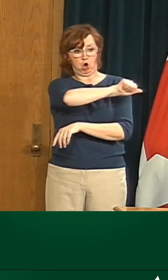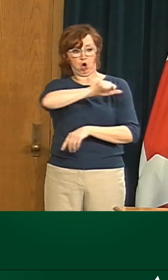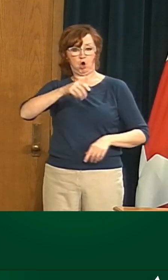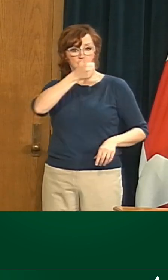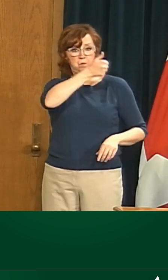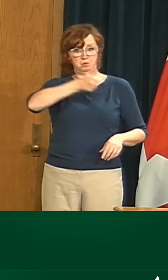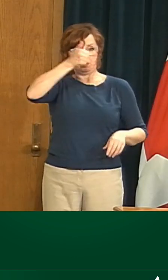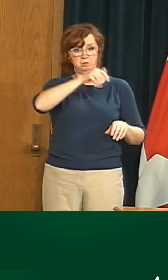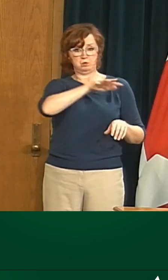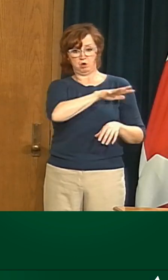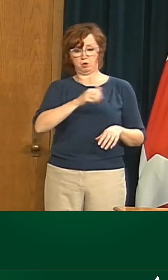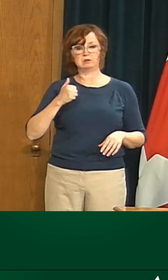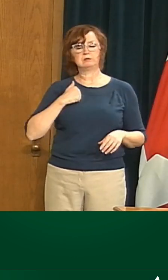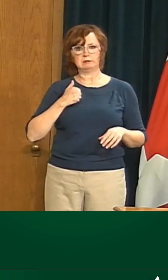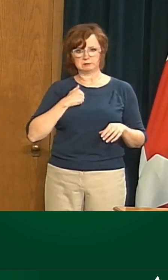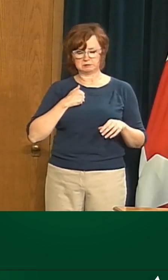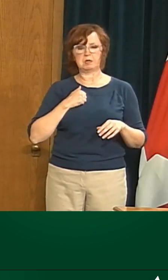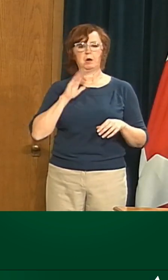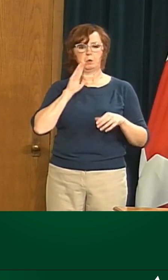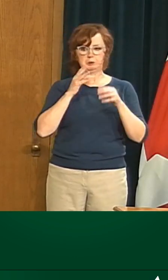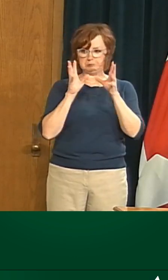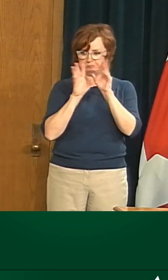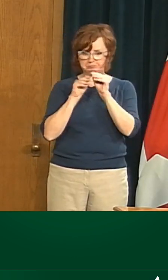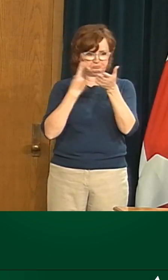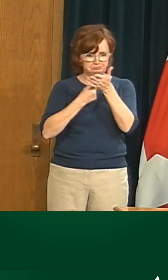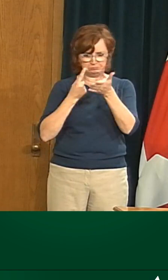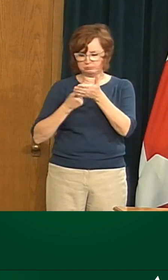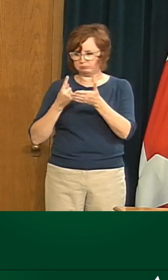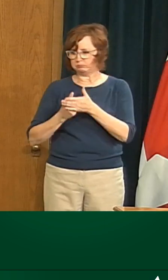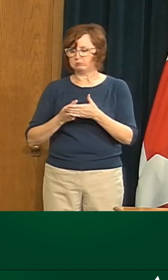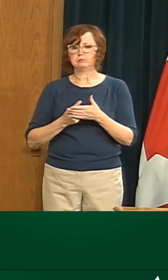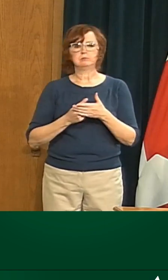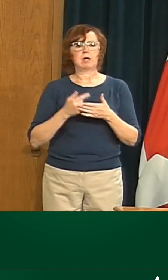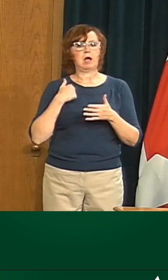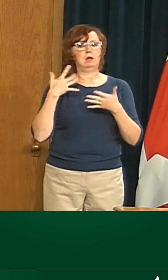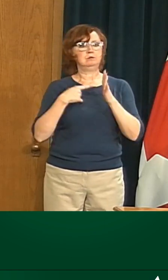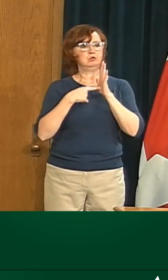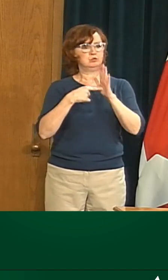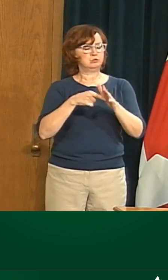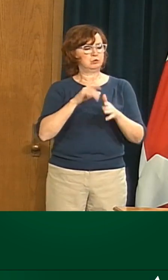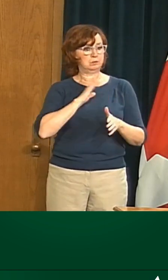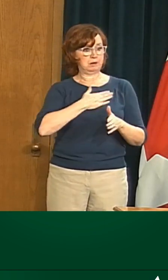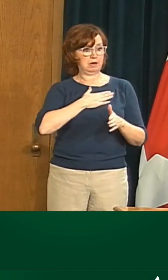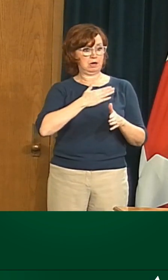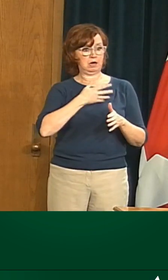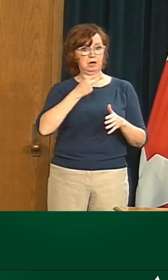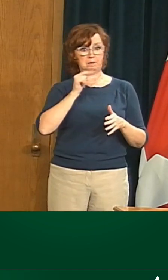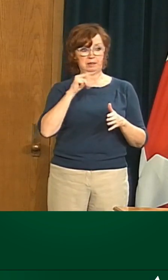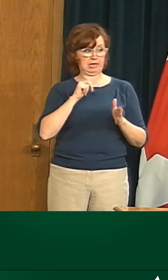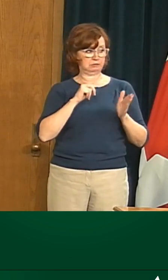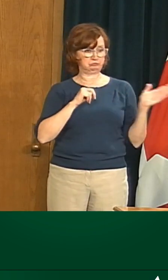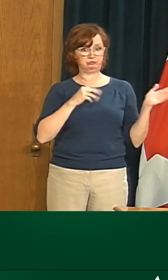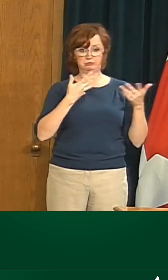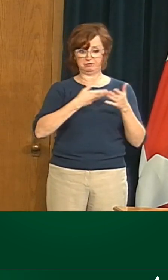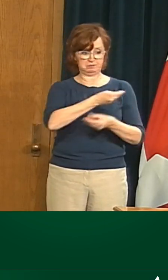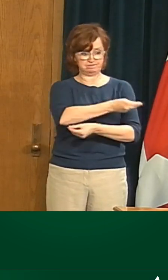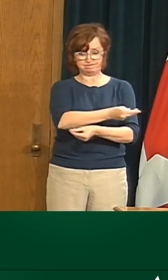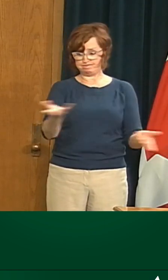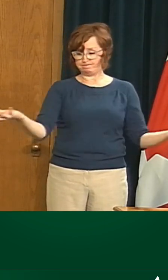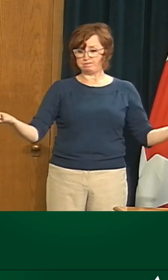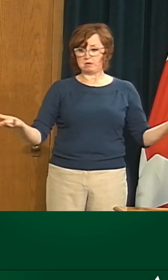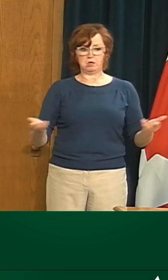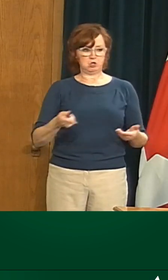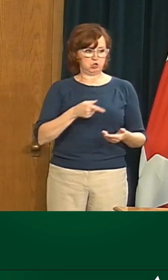those provinces that have requested it. And we'll be working very closely with the knowledge that we have and the knowledge that my counterparts